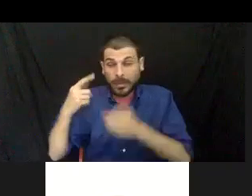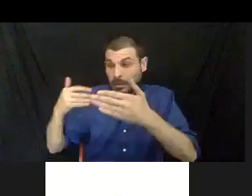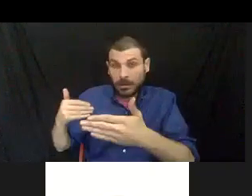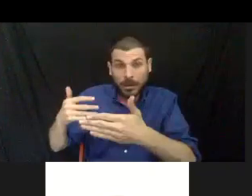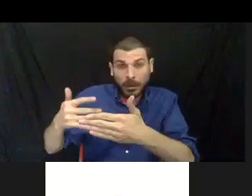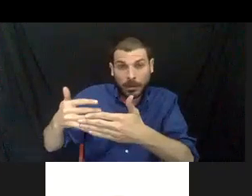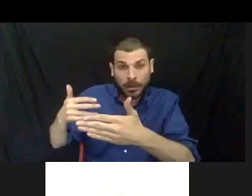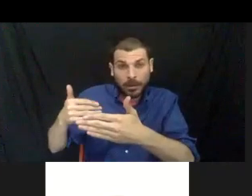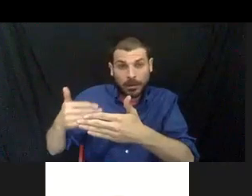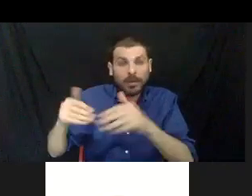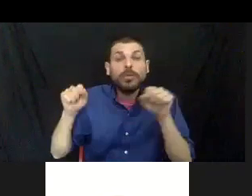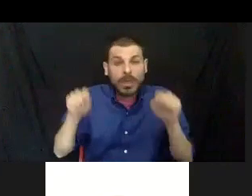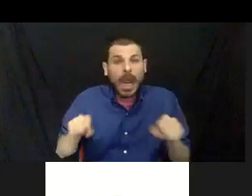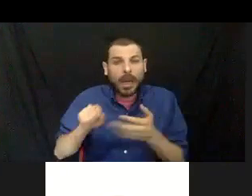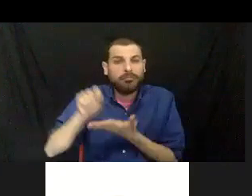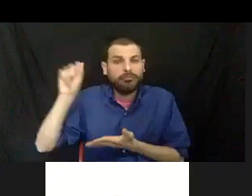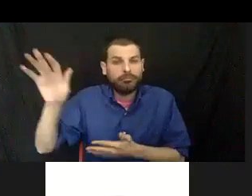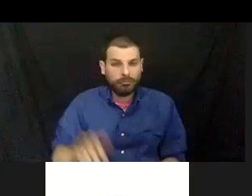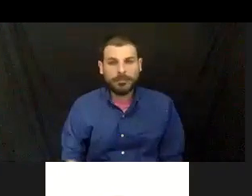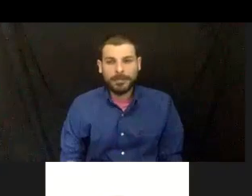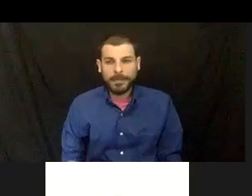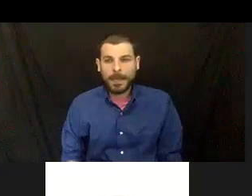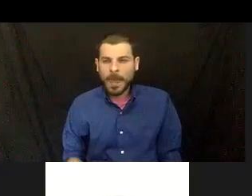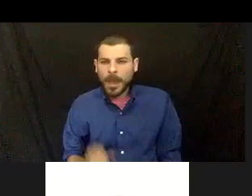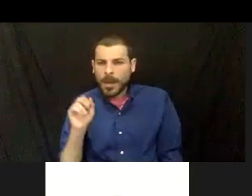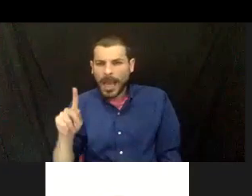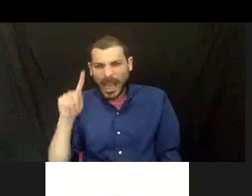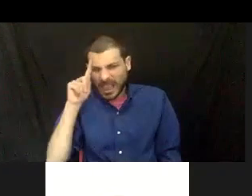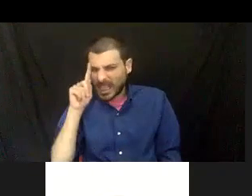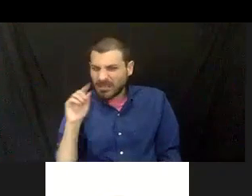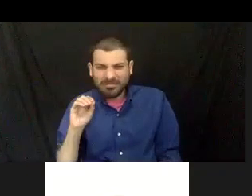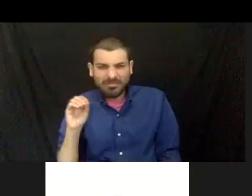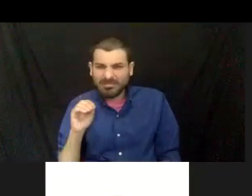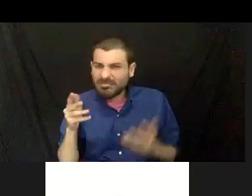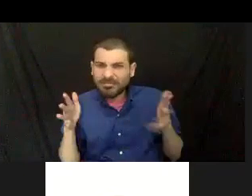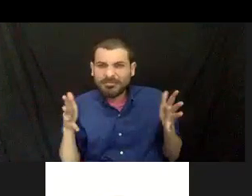All right. I don't think we have anything left in the chat.